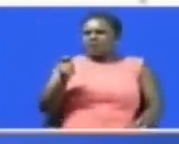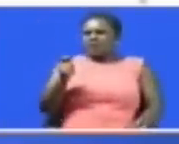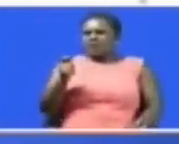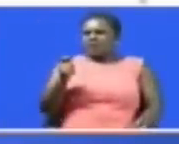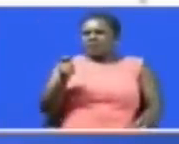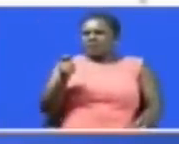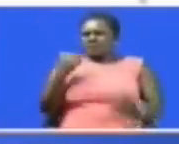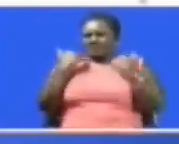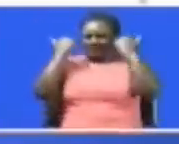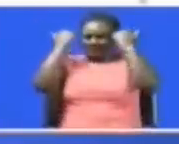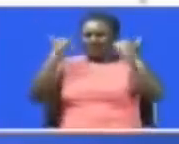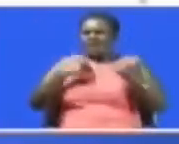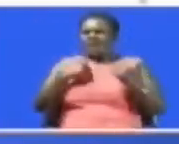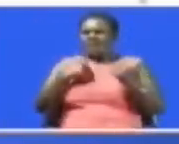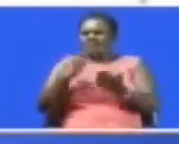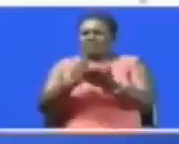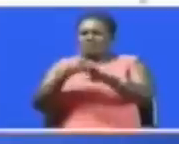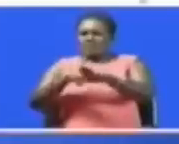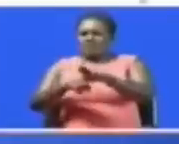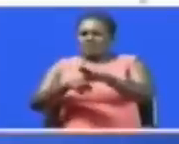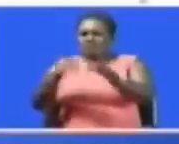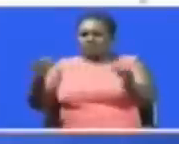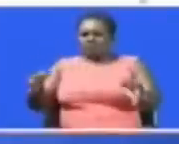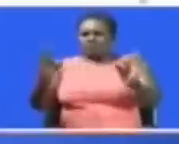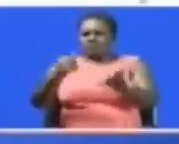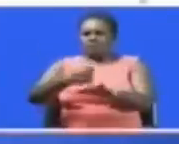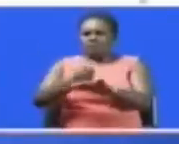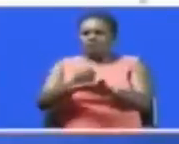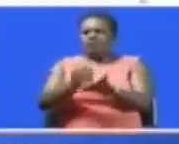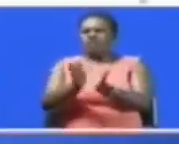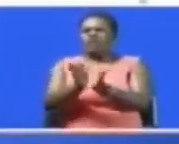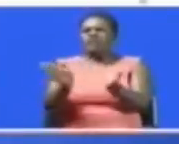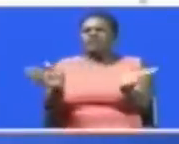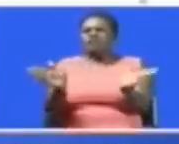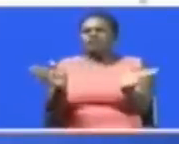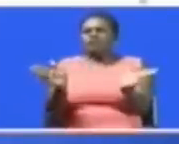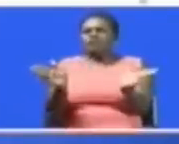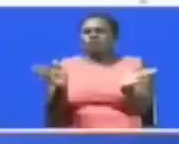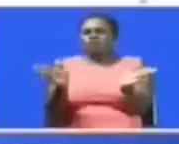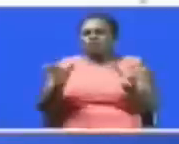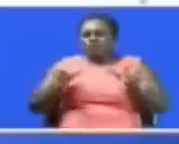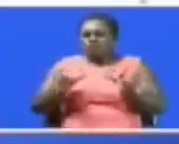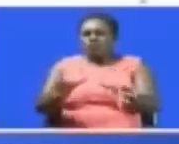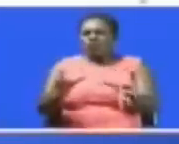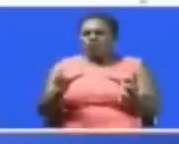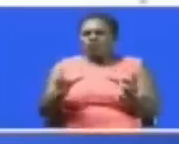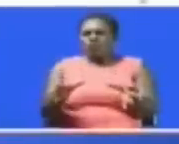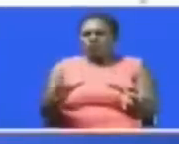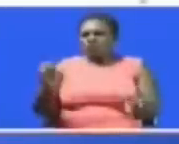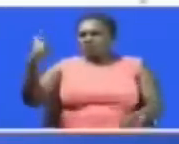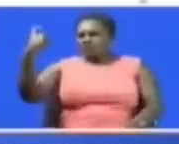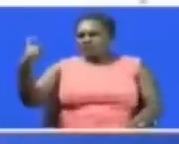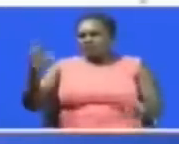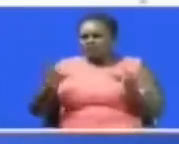is sitting very tight. There was a time when the officer of the auditor general, you know, they were being pushed hard by